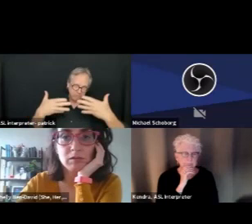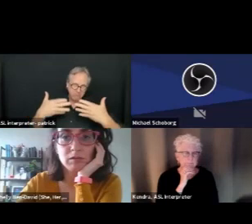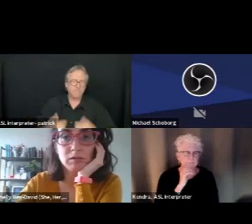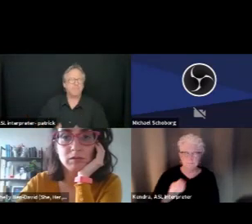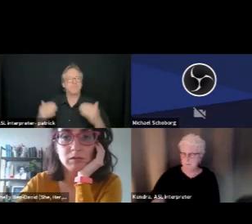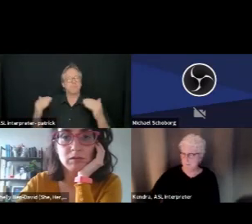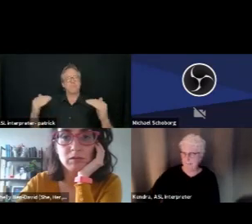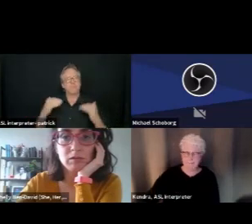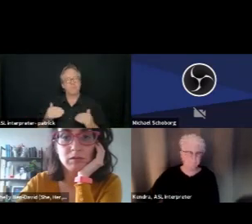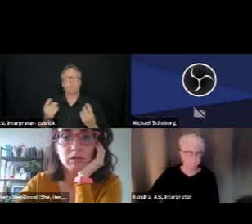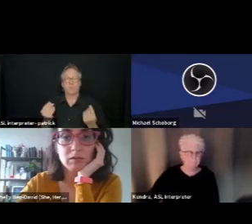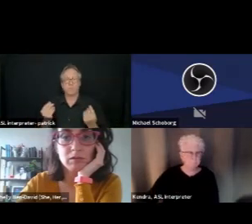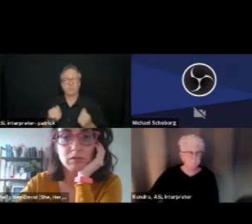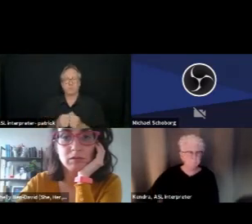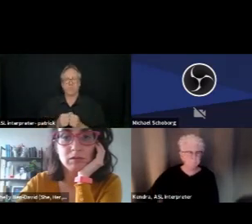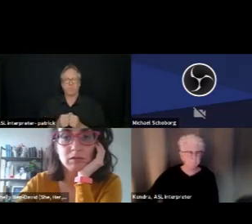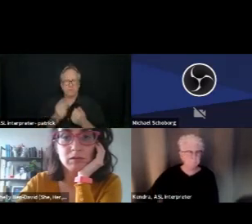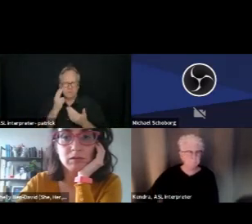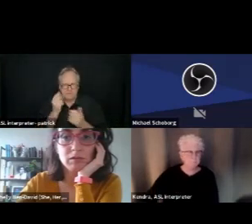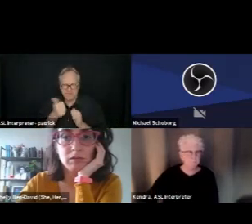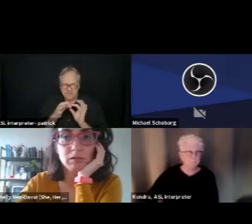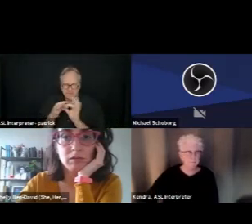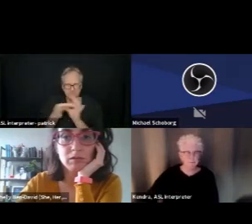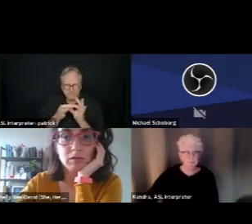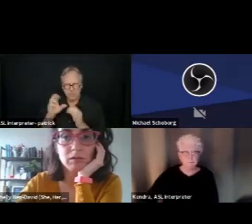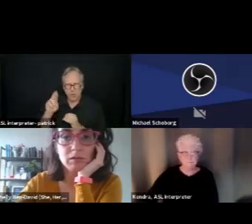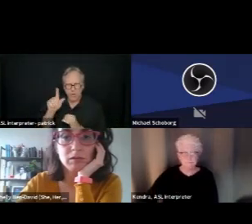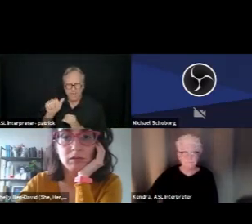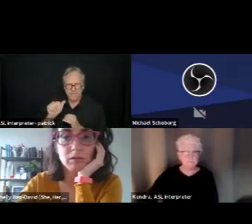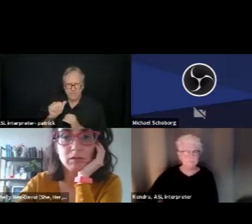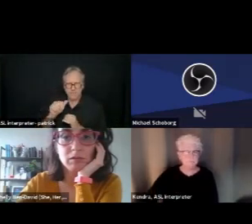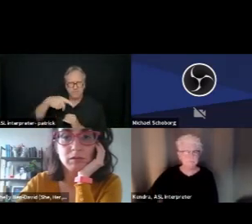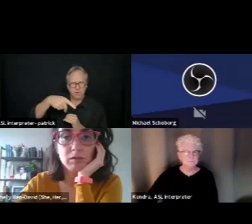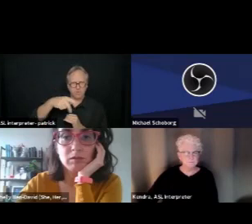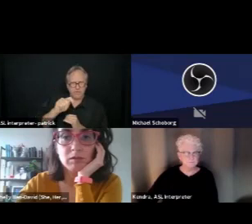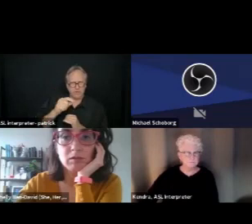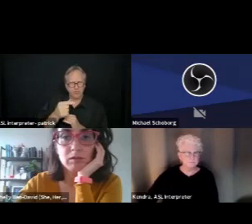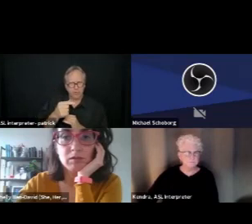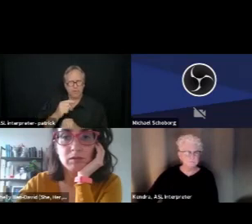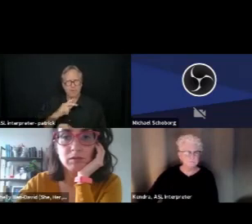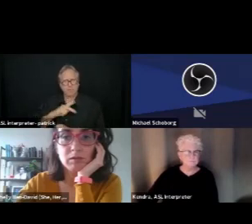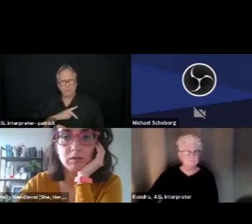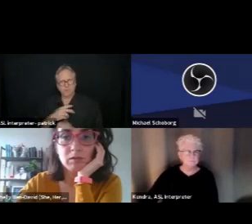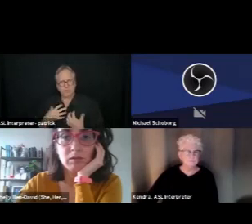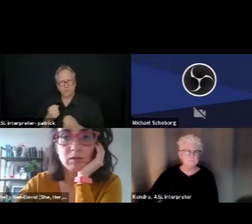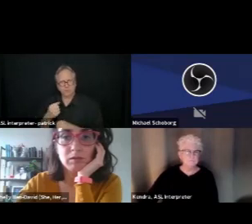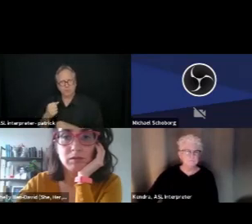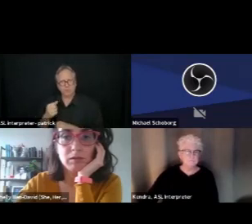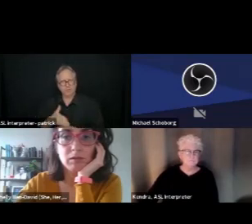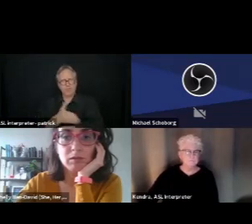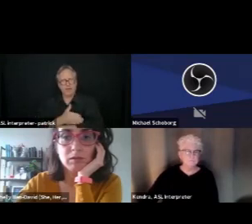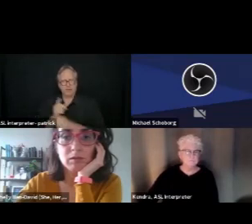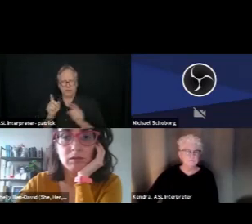And then what I did was I tried to see if there were any correlations between post-traumatic growth and personal recovery and any of the